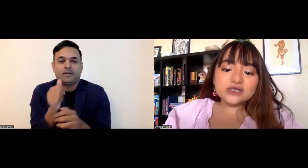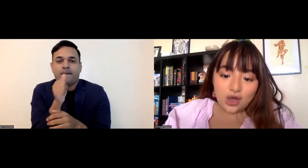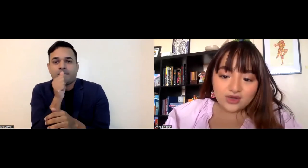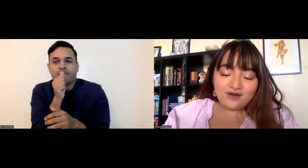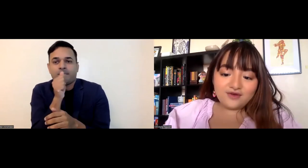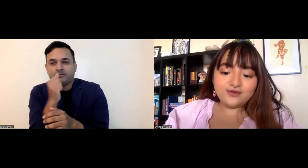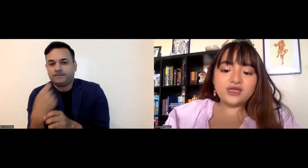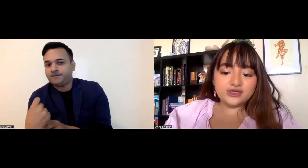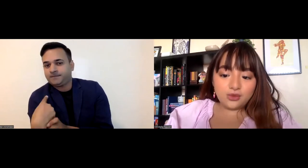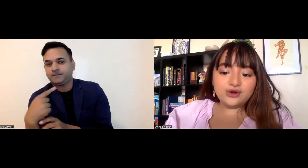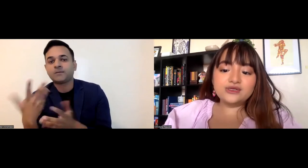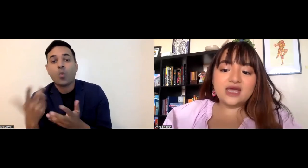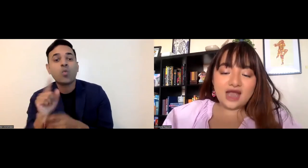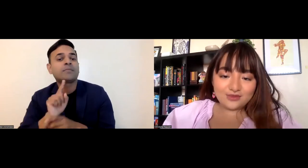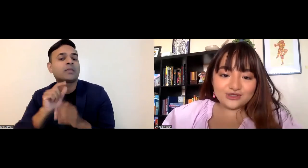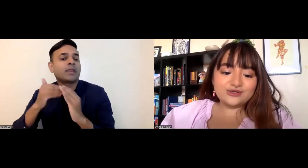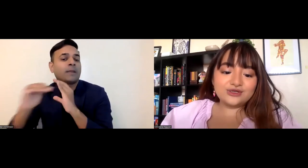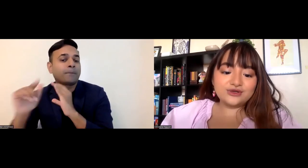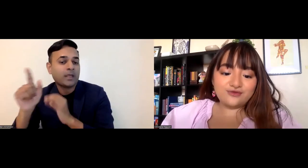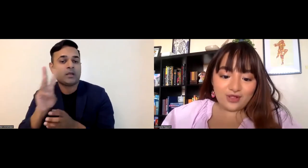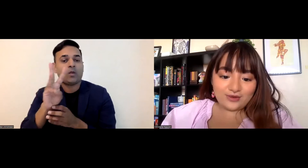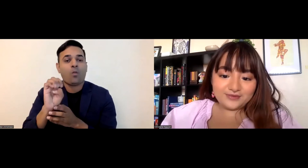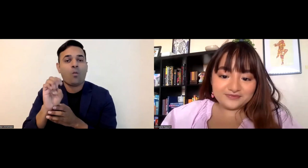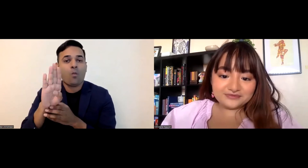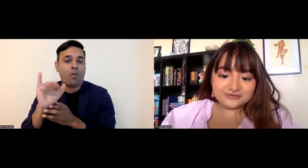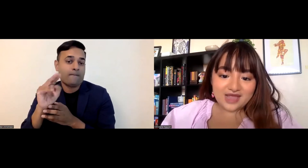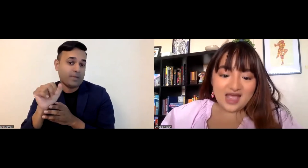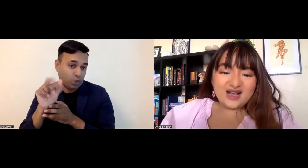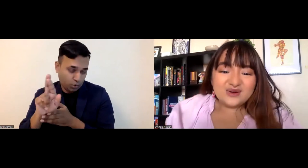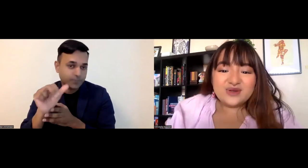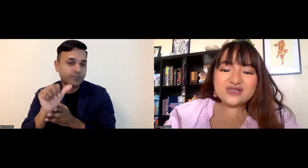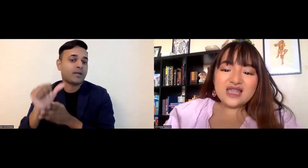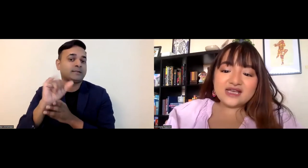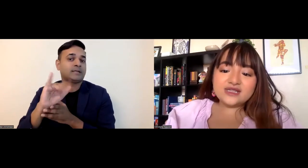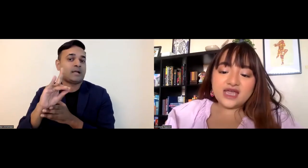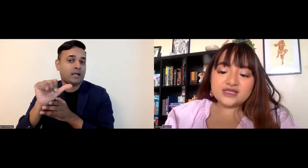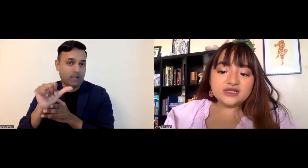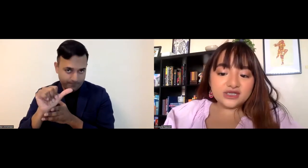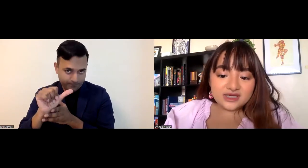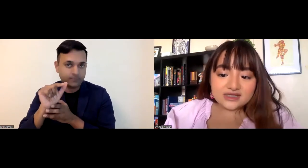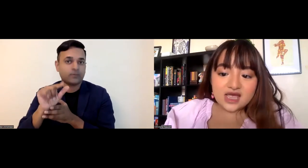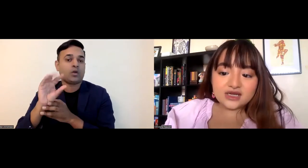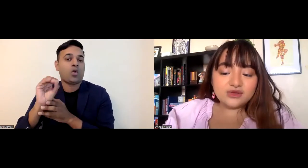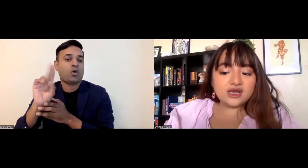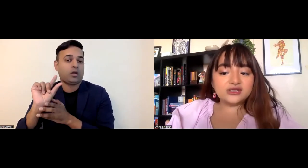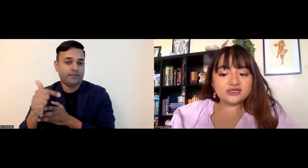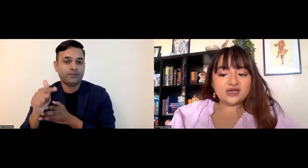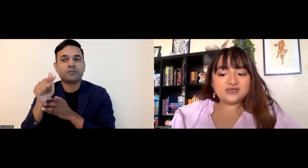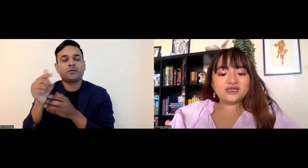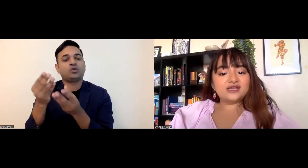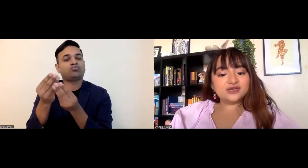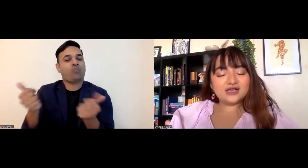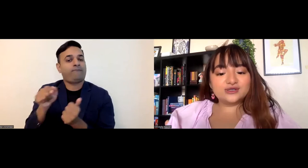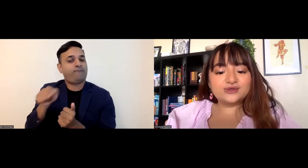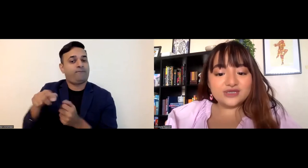speak slow enough for the interpreters and captioners to follow. We would like to thank the logistics and communication teams